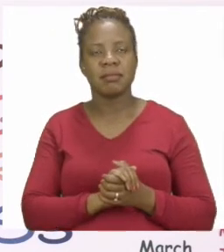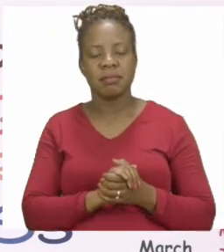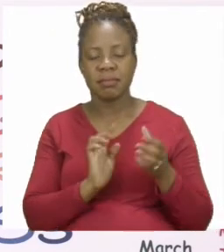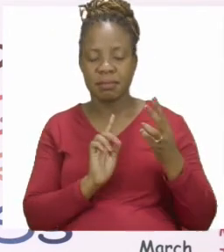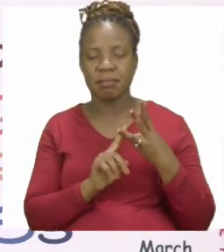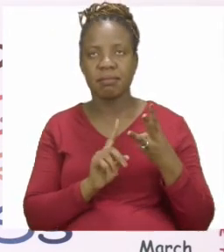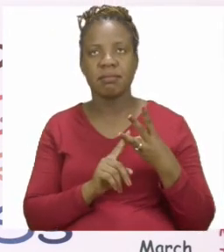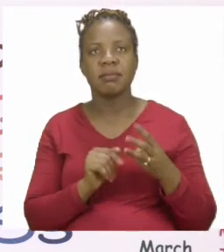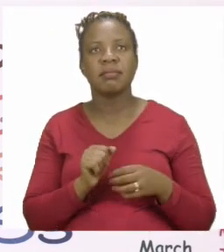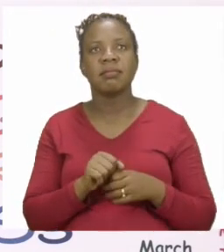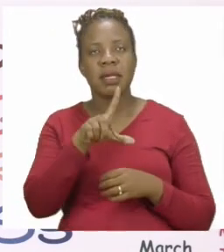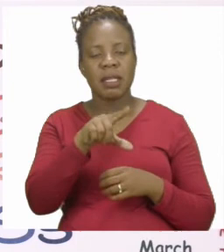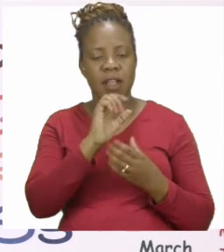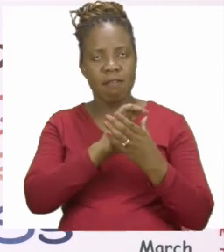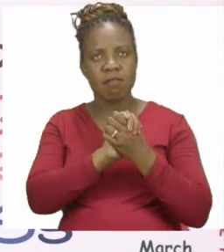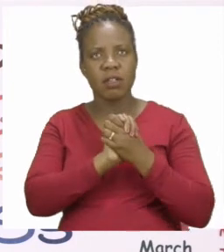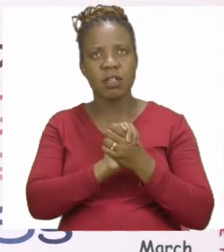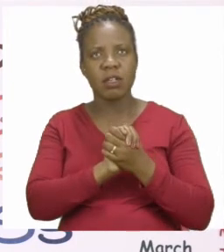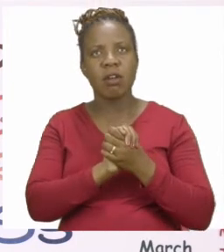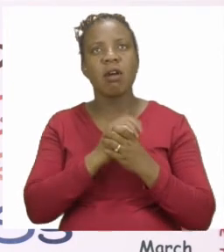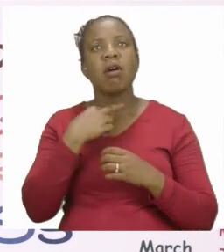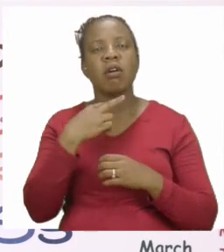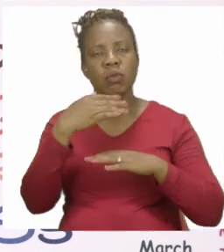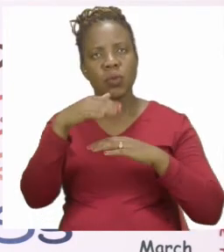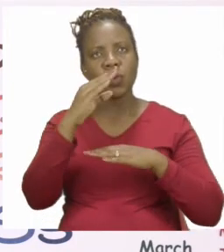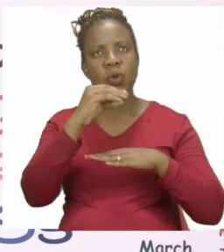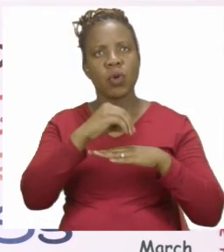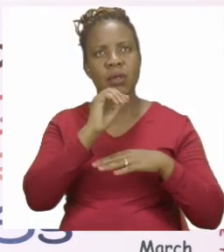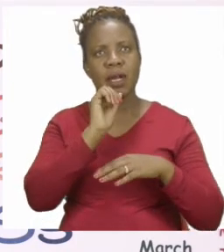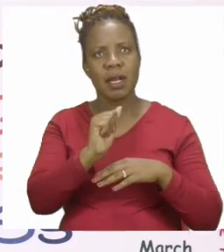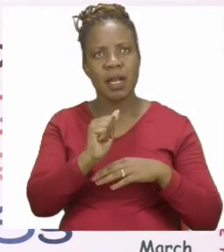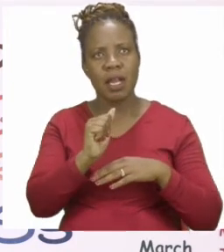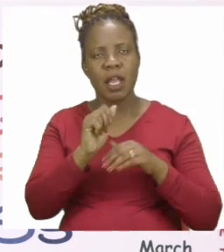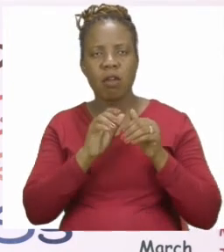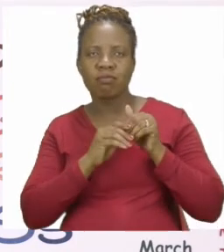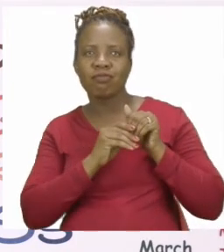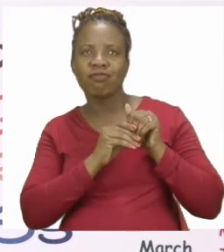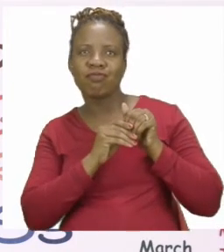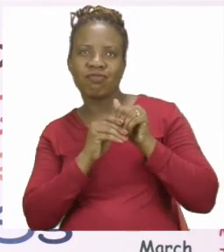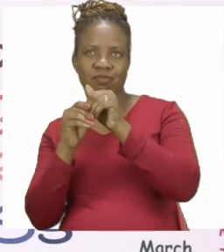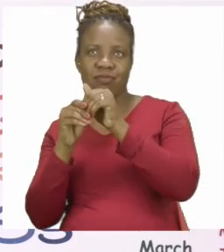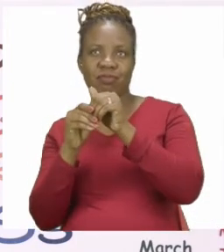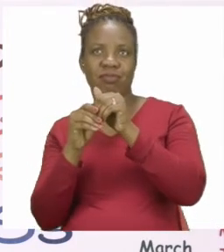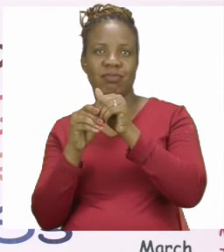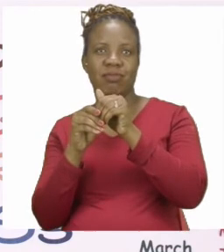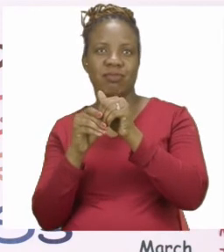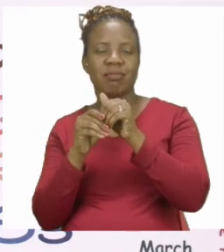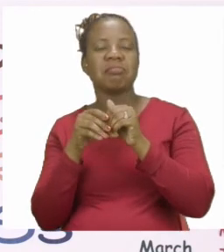word. The friends are going on a trip. I think this one could